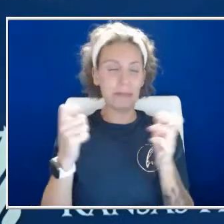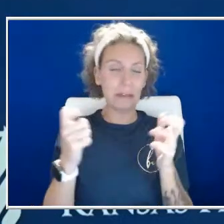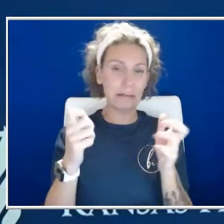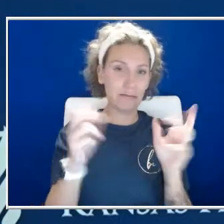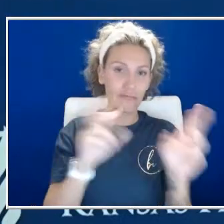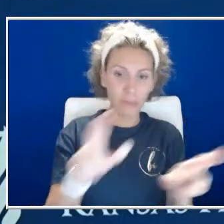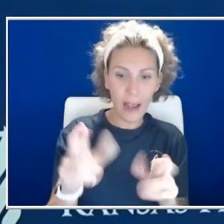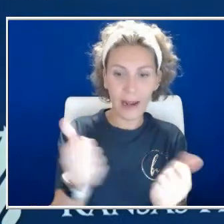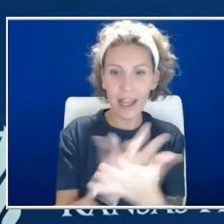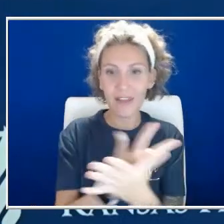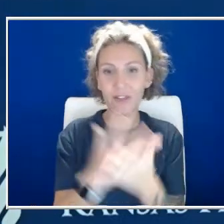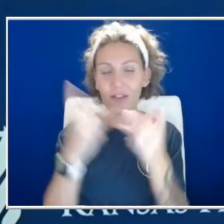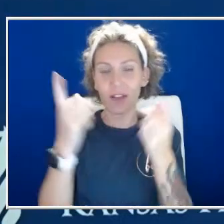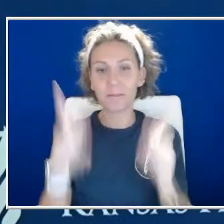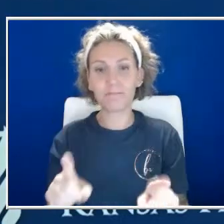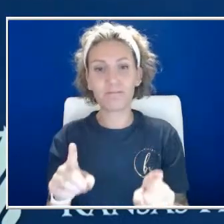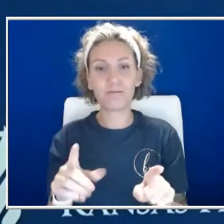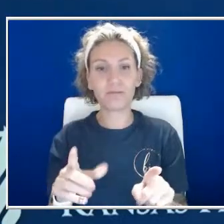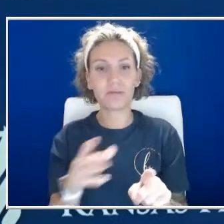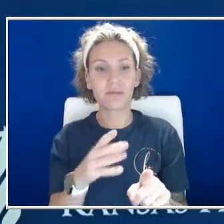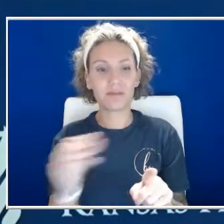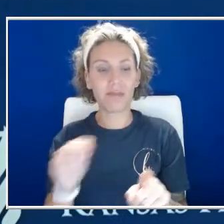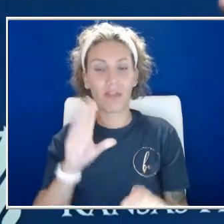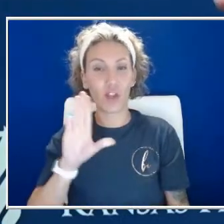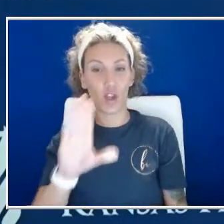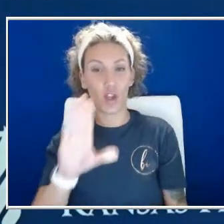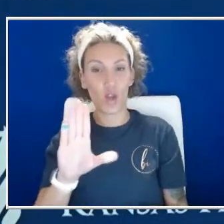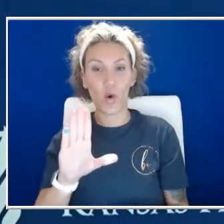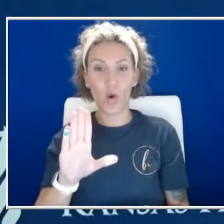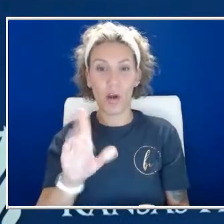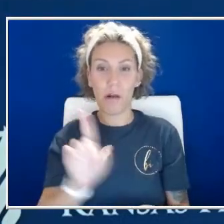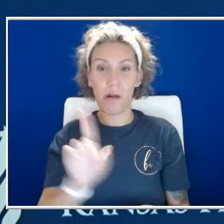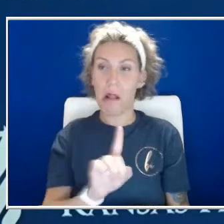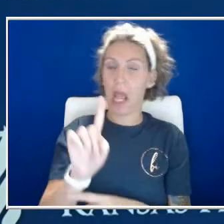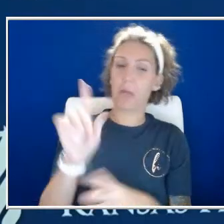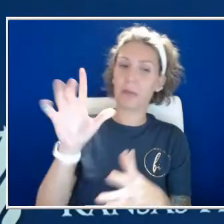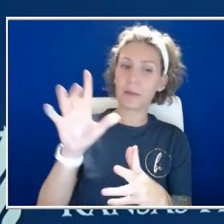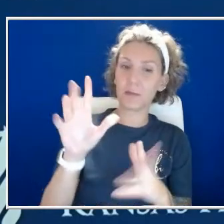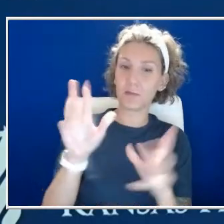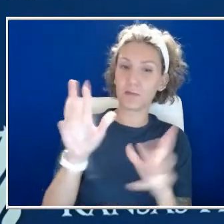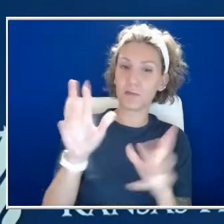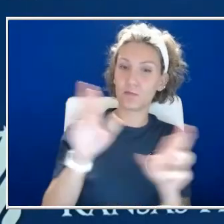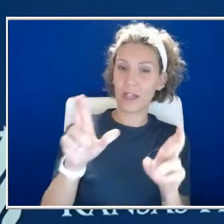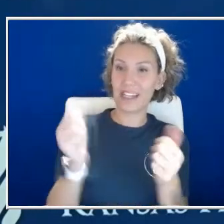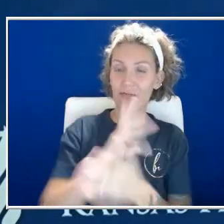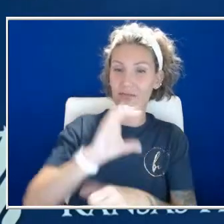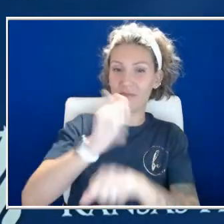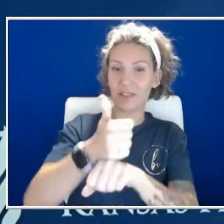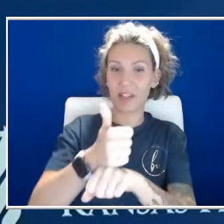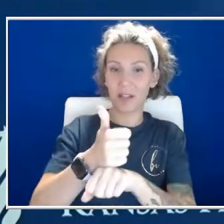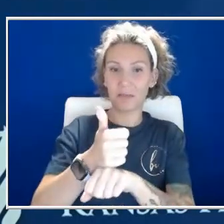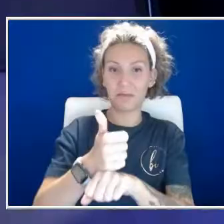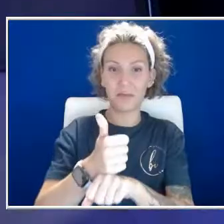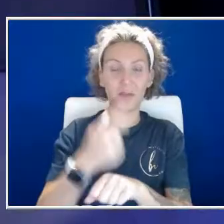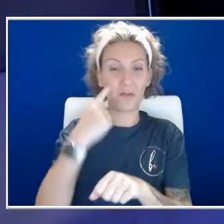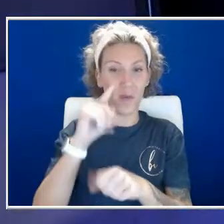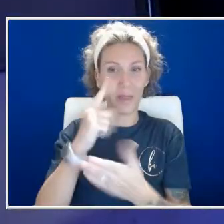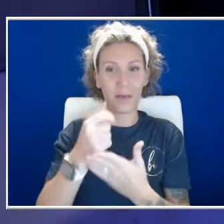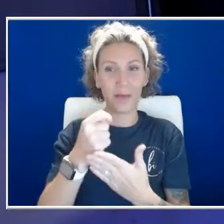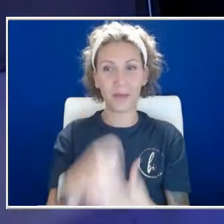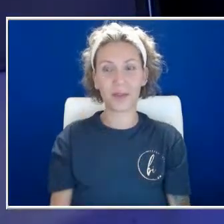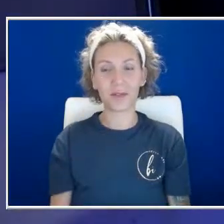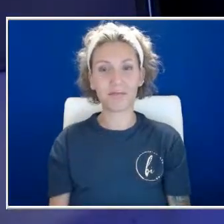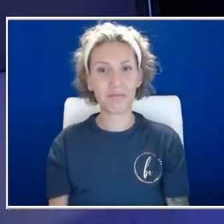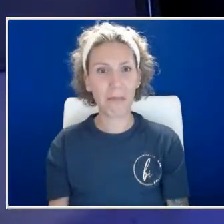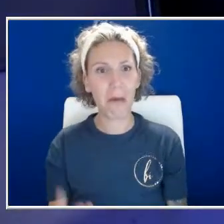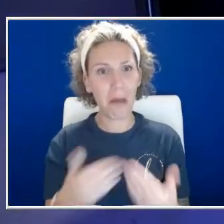time you're upstairs, everything is all set for us to deliver the therapy. almost the perfect case scenario